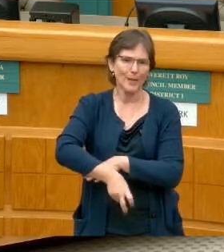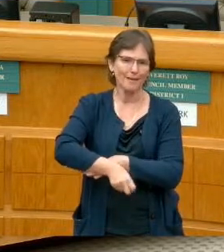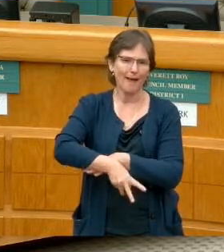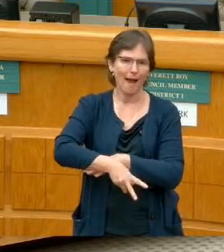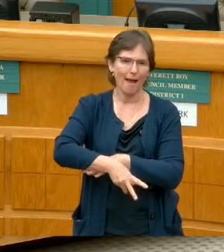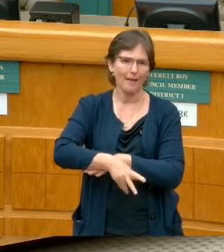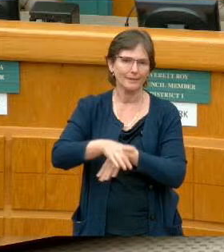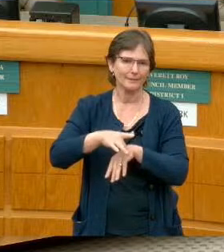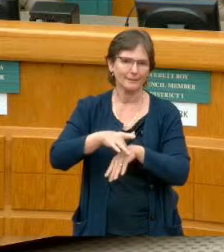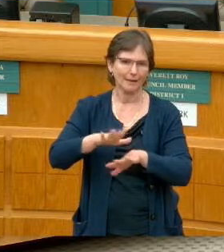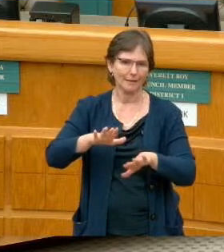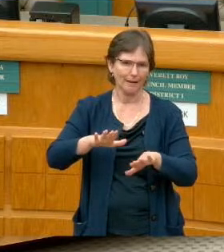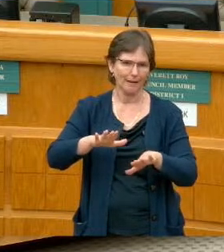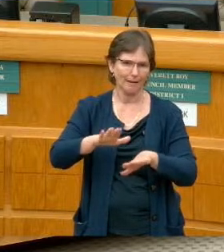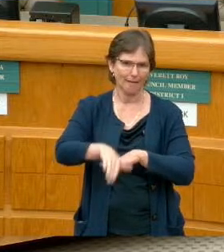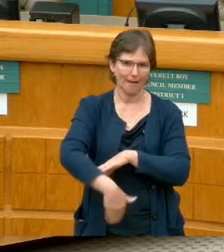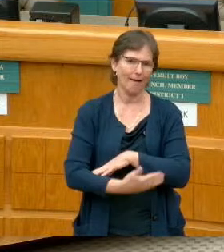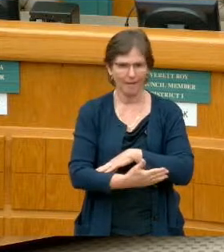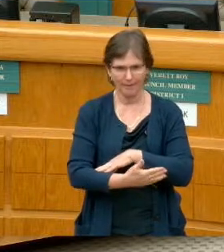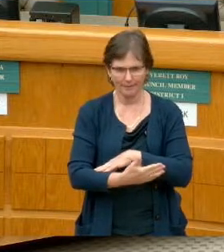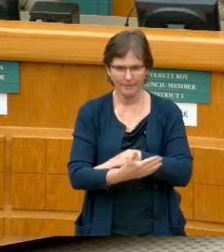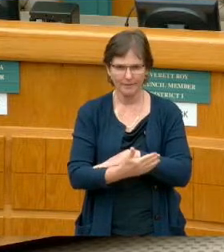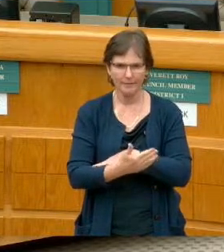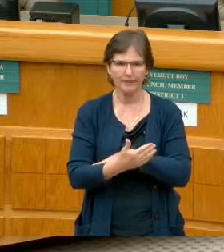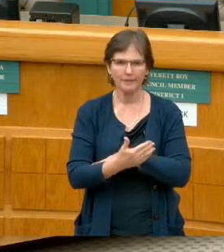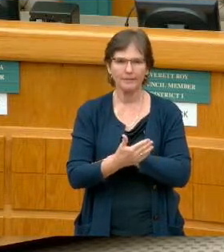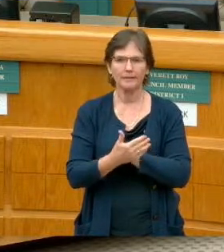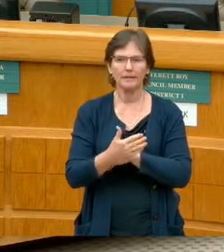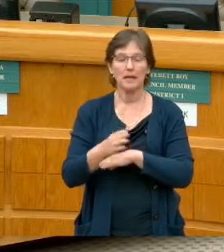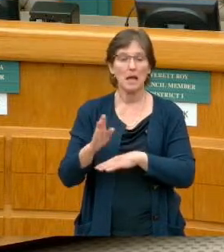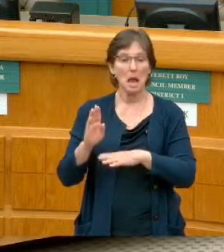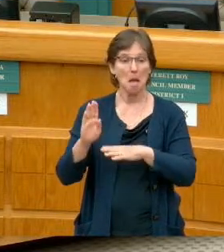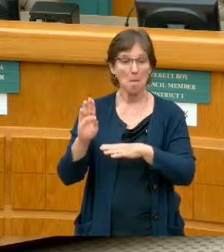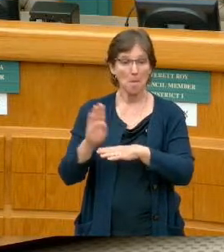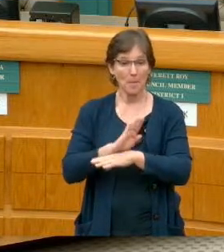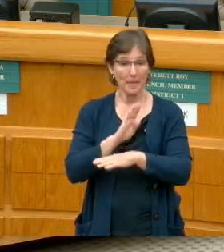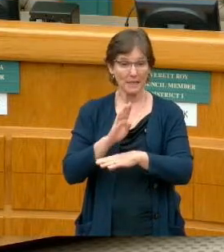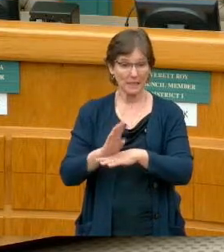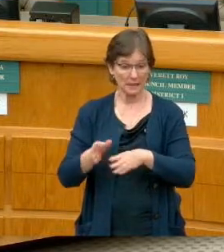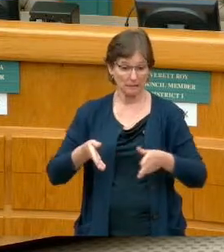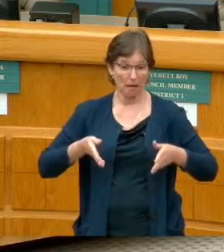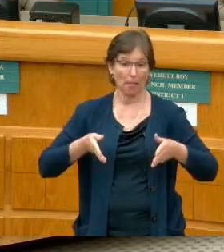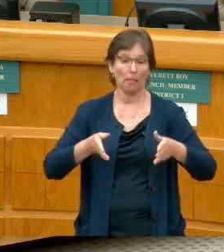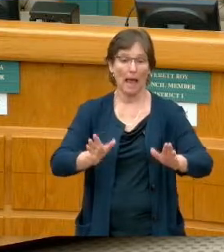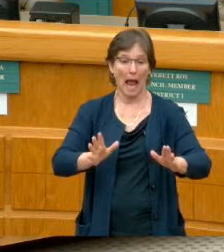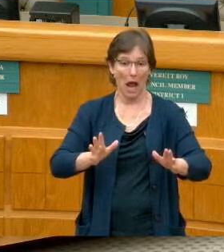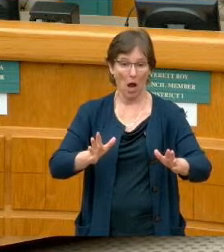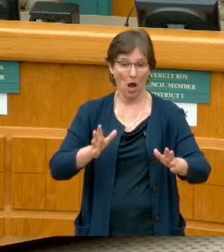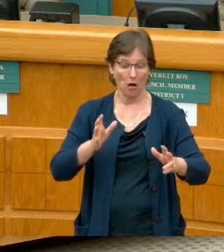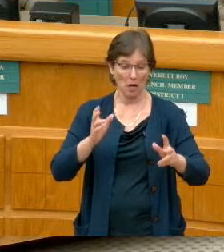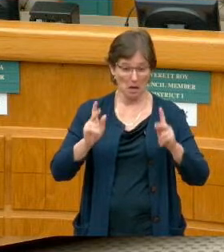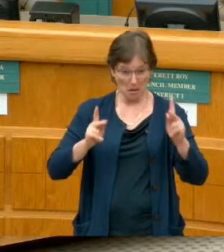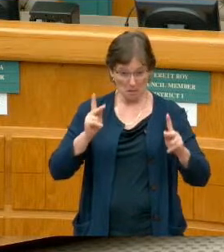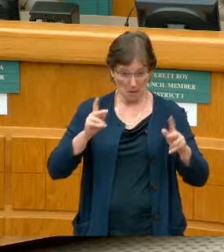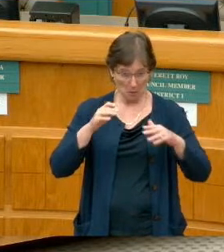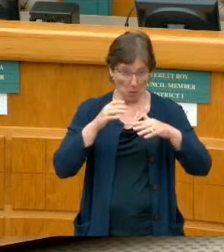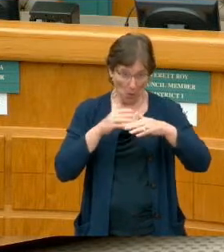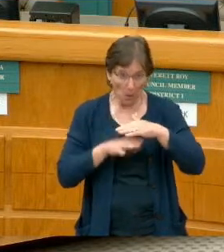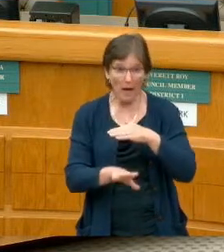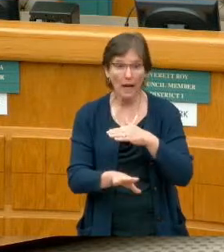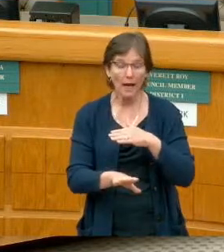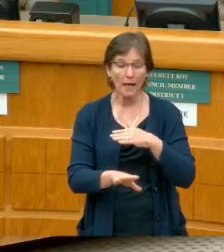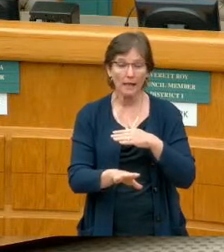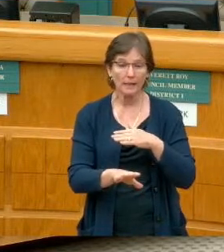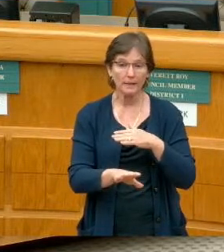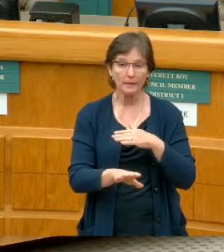a.m. Monday the 21st, the business capacities for the state of Texas, with the exception of 3 areas, and